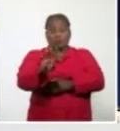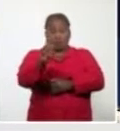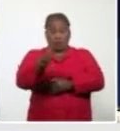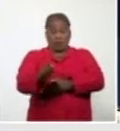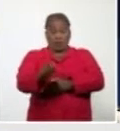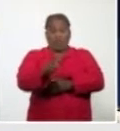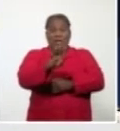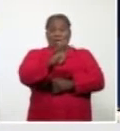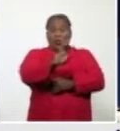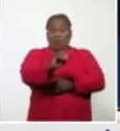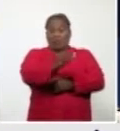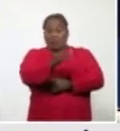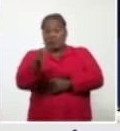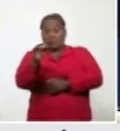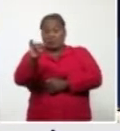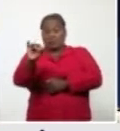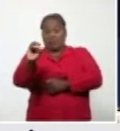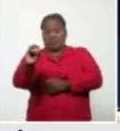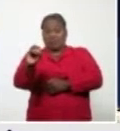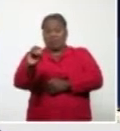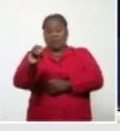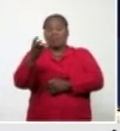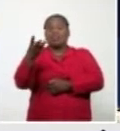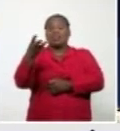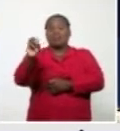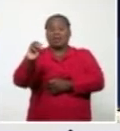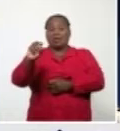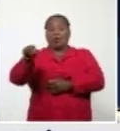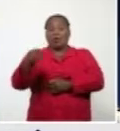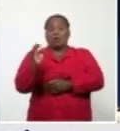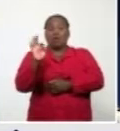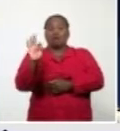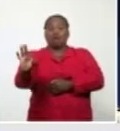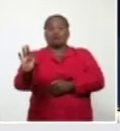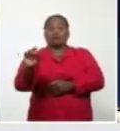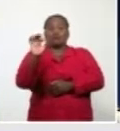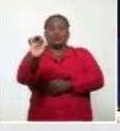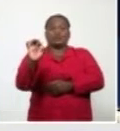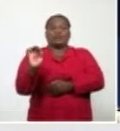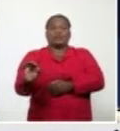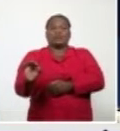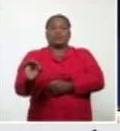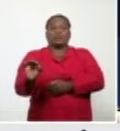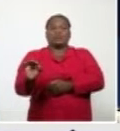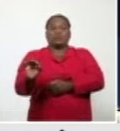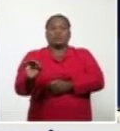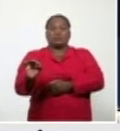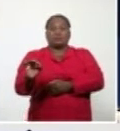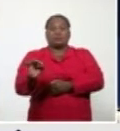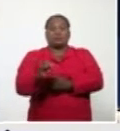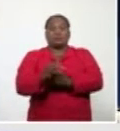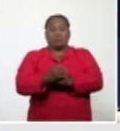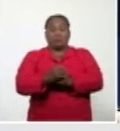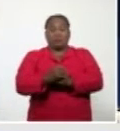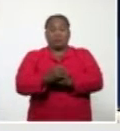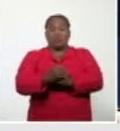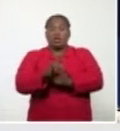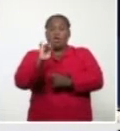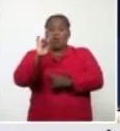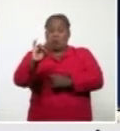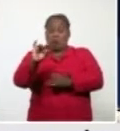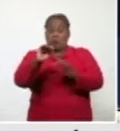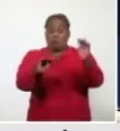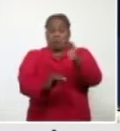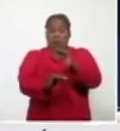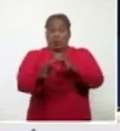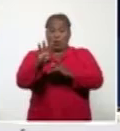were asymptomatic. By age group, there are 9 under 40, that's for